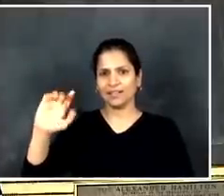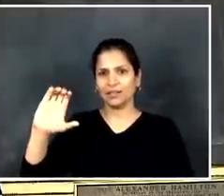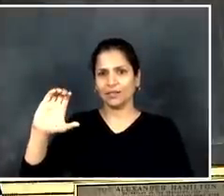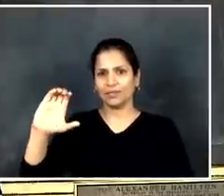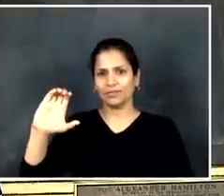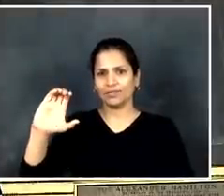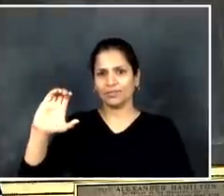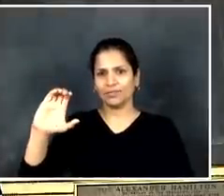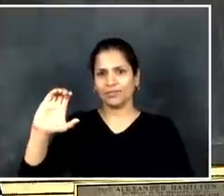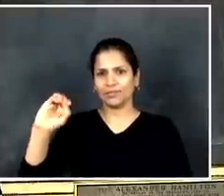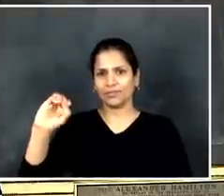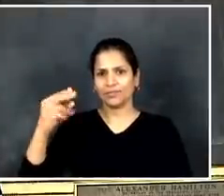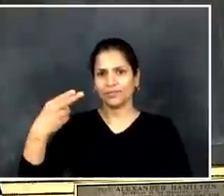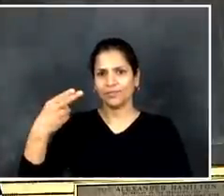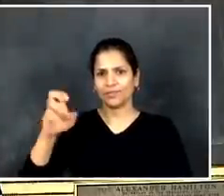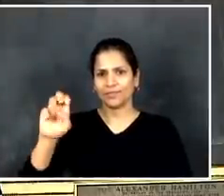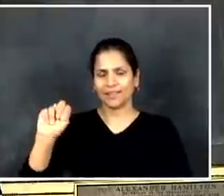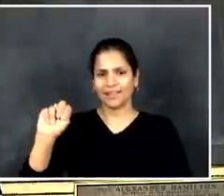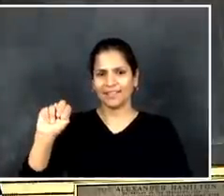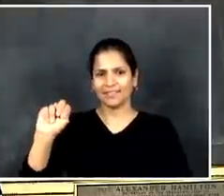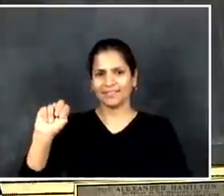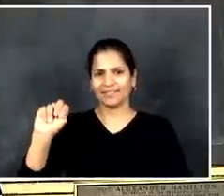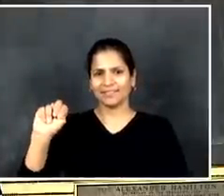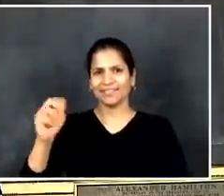Thank you, Mayor. Appreciate that. Thank you, Scott.